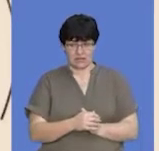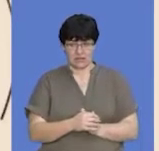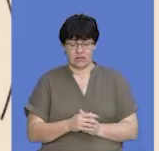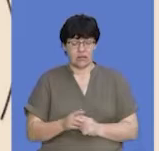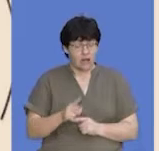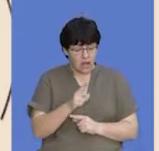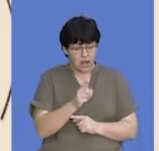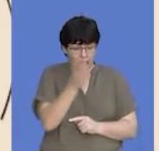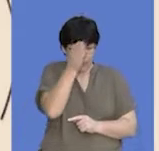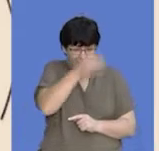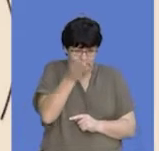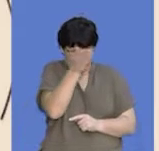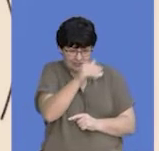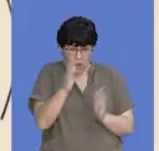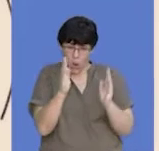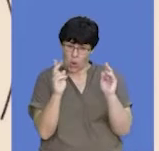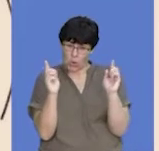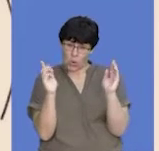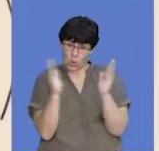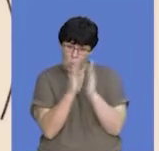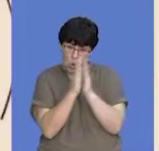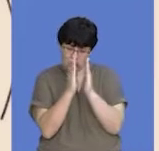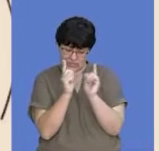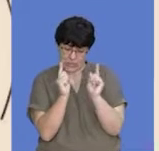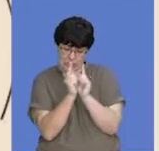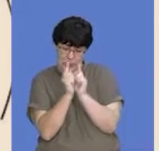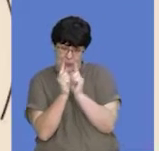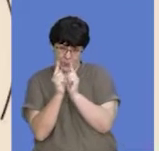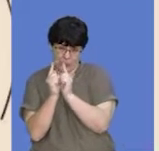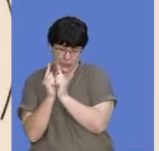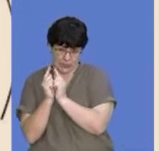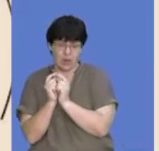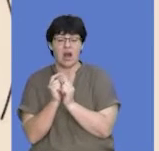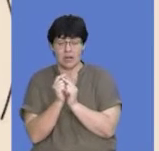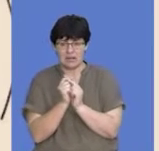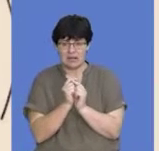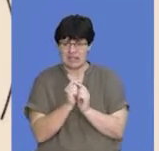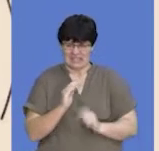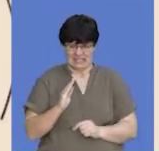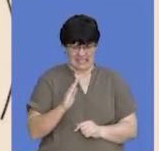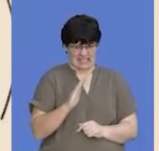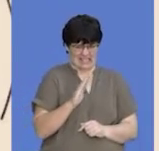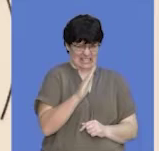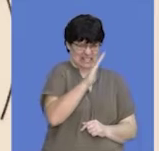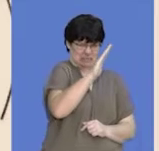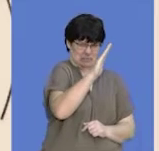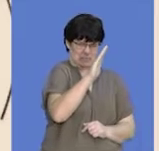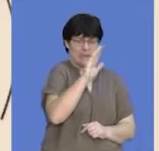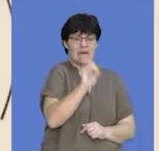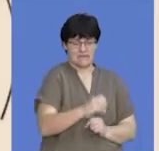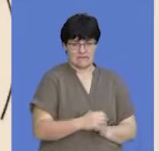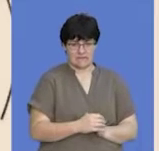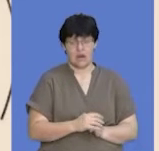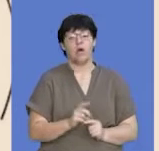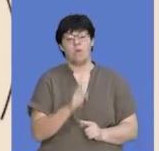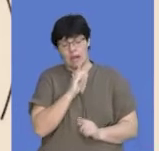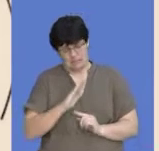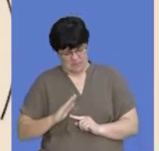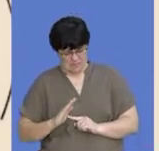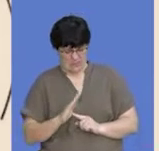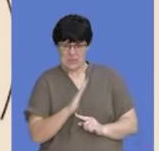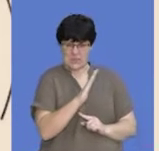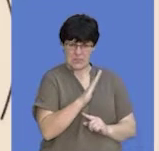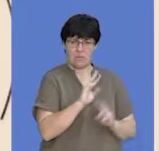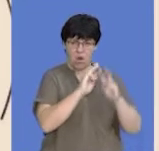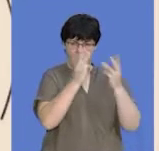the contour lines are close together, notice the steepness of that slope. It is a steep slope